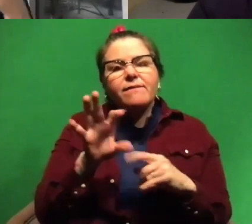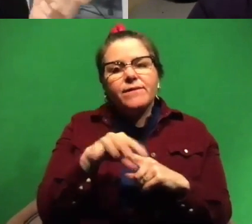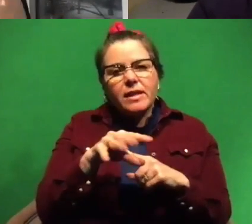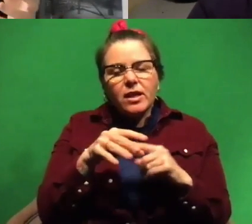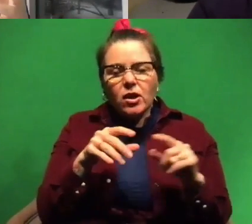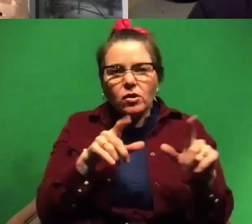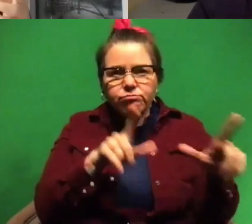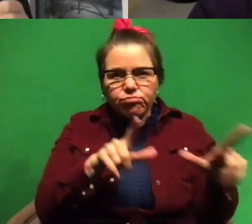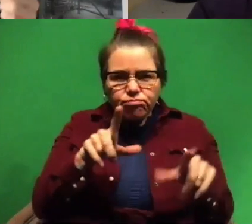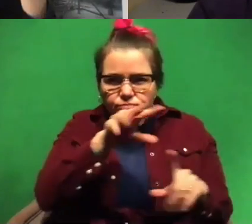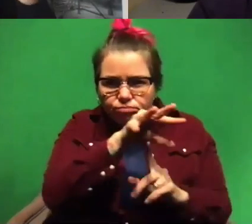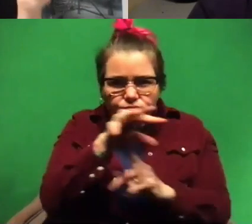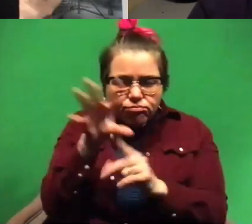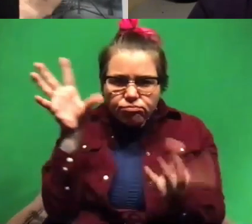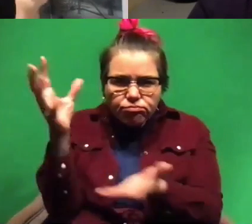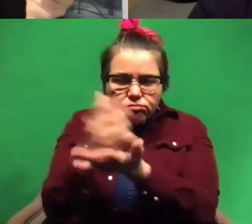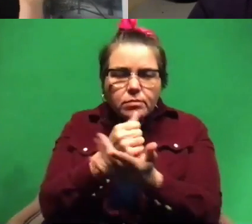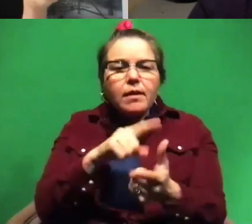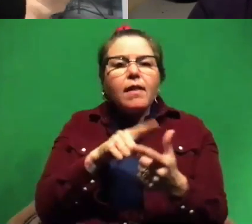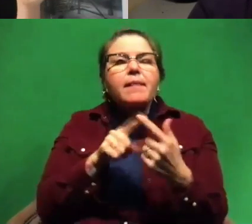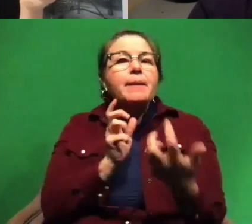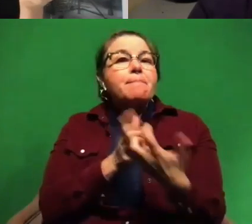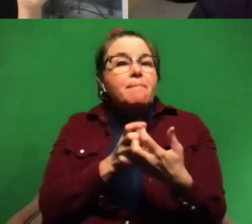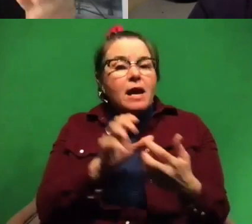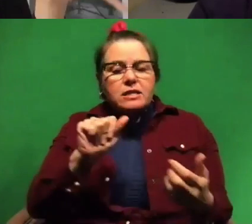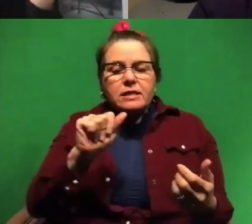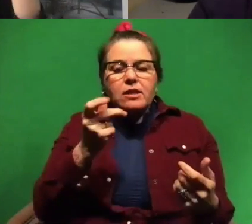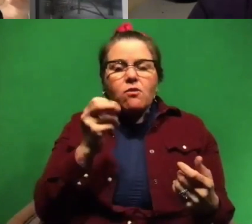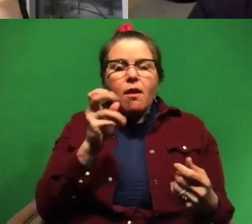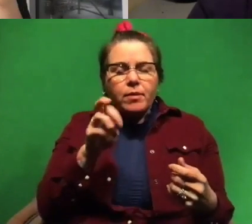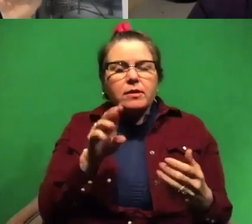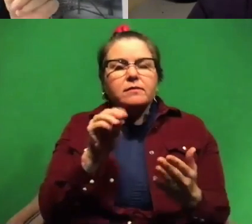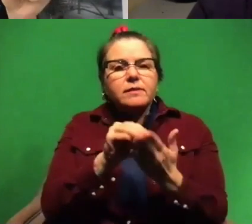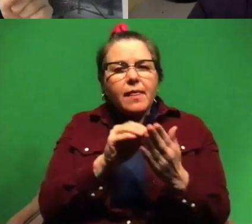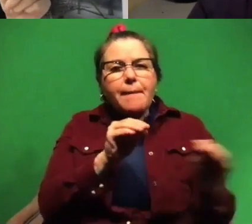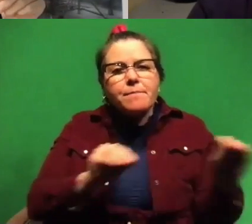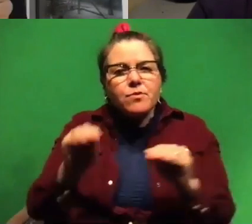basically collecting all that, and then we match the accelerometer data, the movement data,